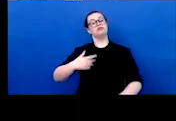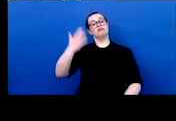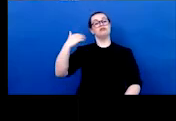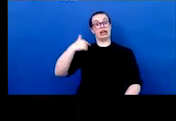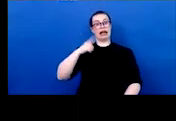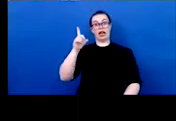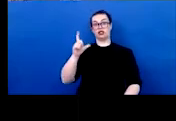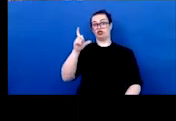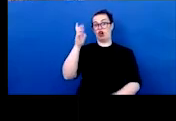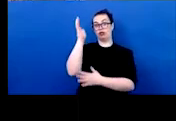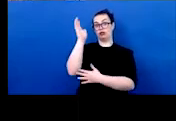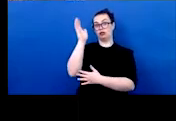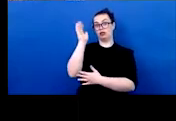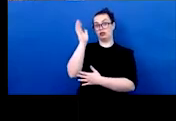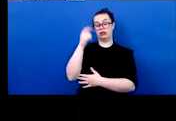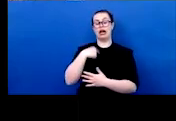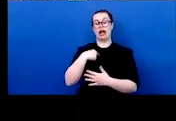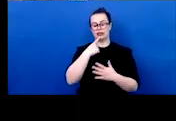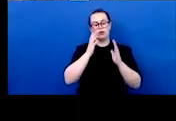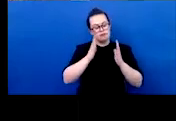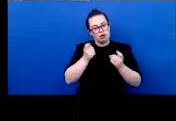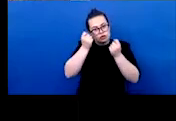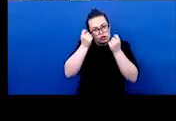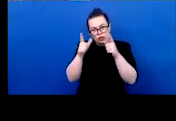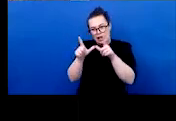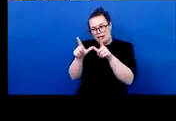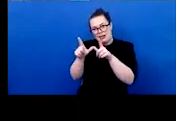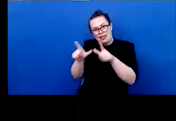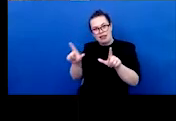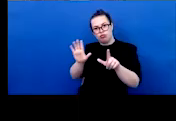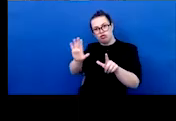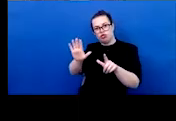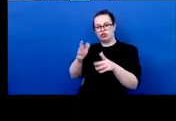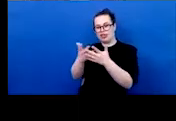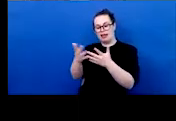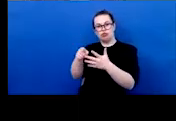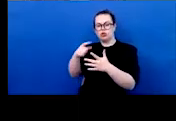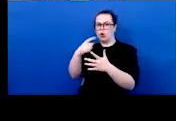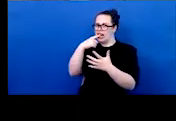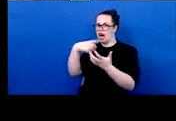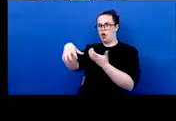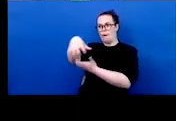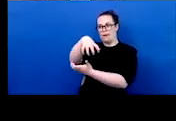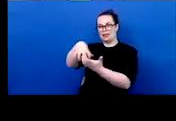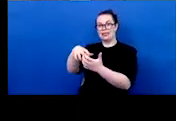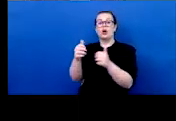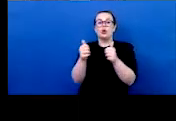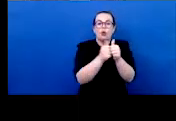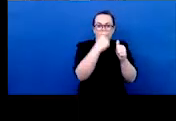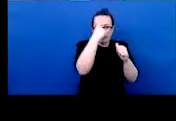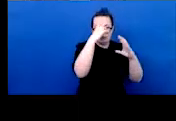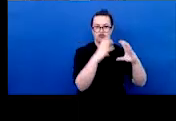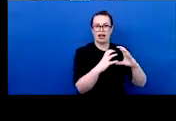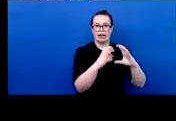to understand the complexity of language in light of and in terms of the complexity of the brain. So meaning